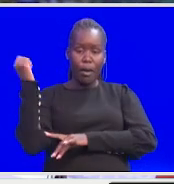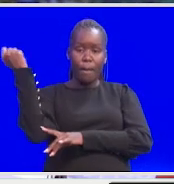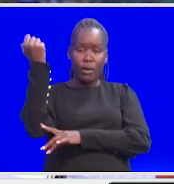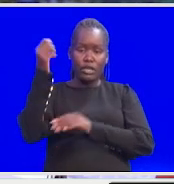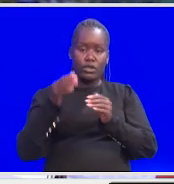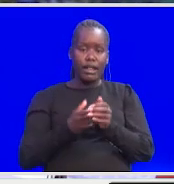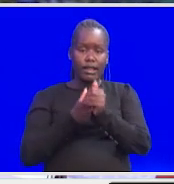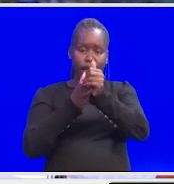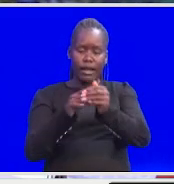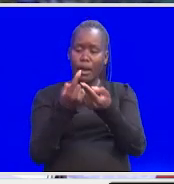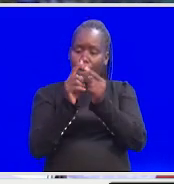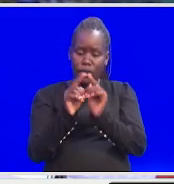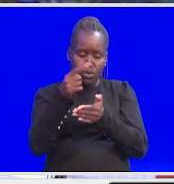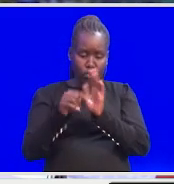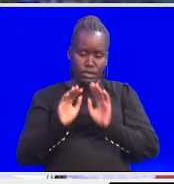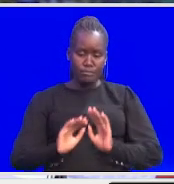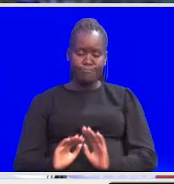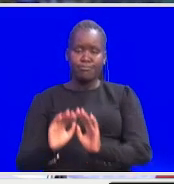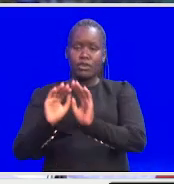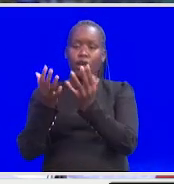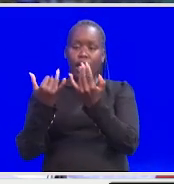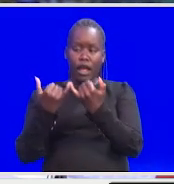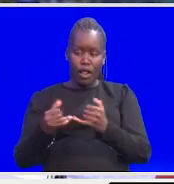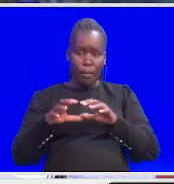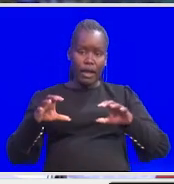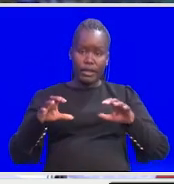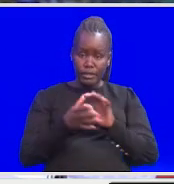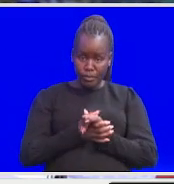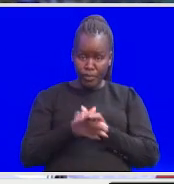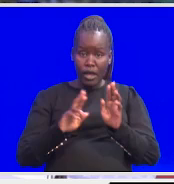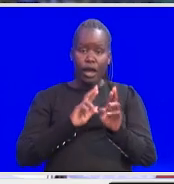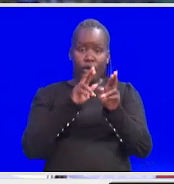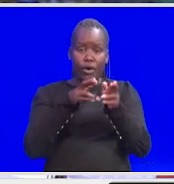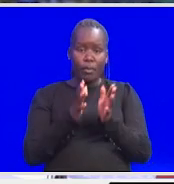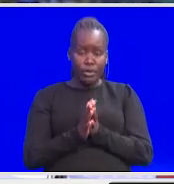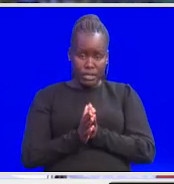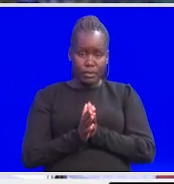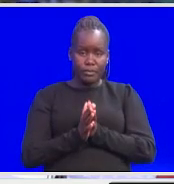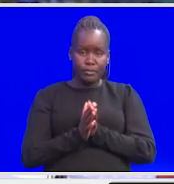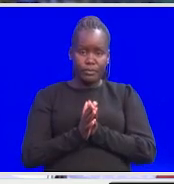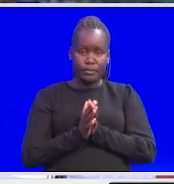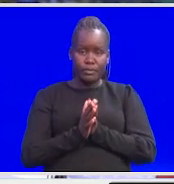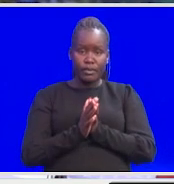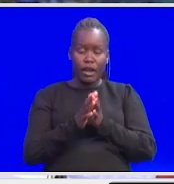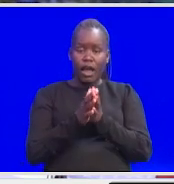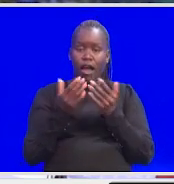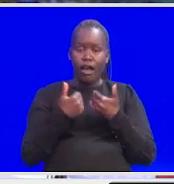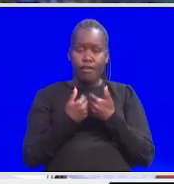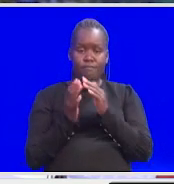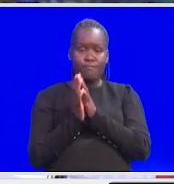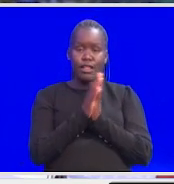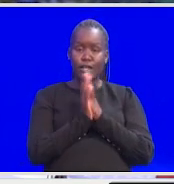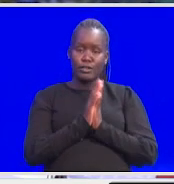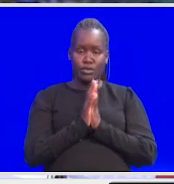driven. But what exactly is pushing the current market wars? Our reporter Hibak Said delves into this matter